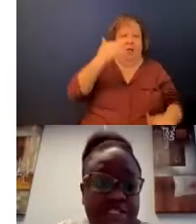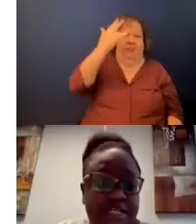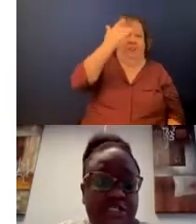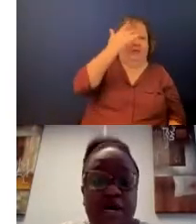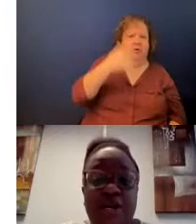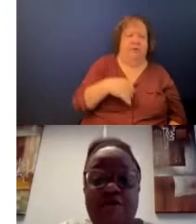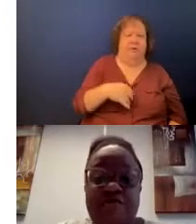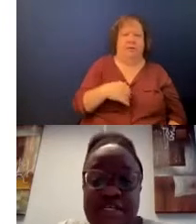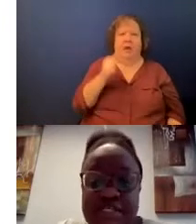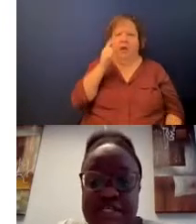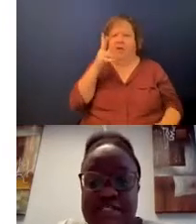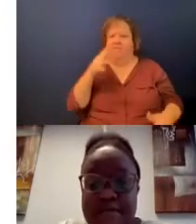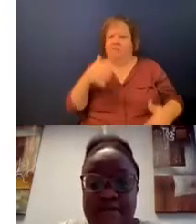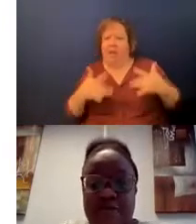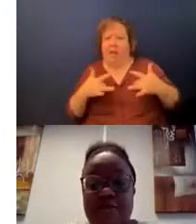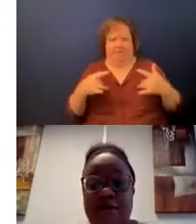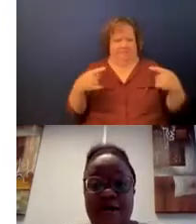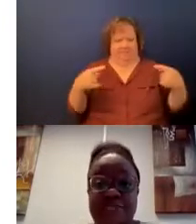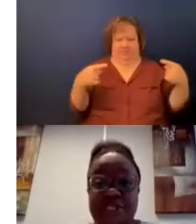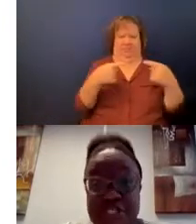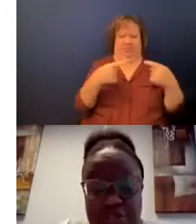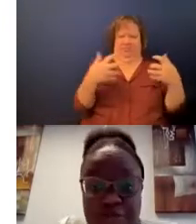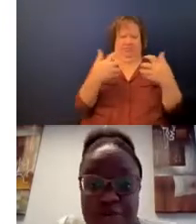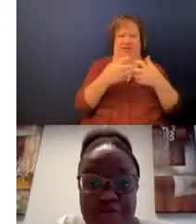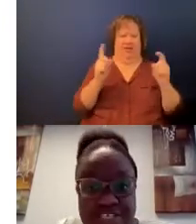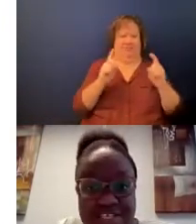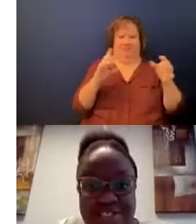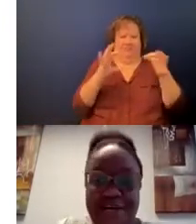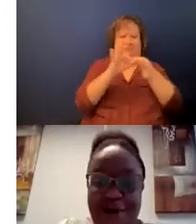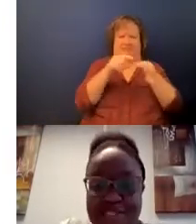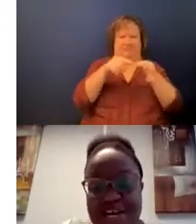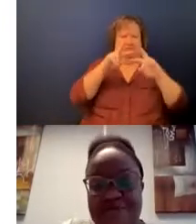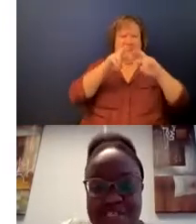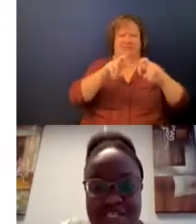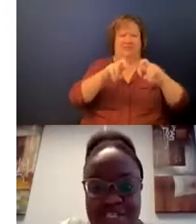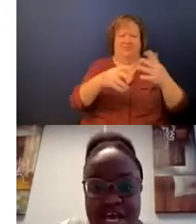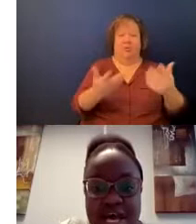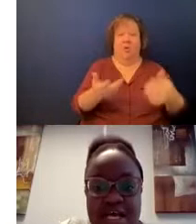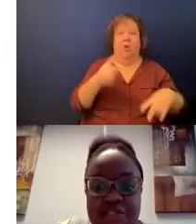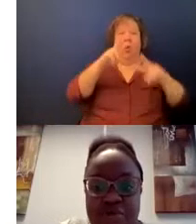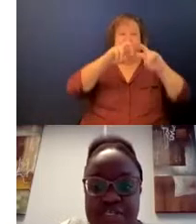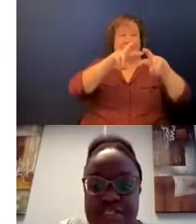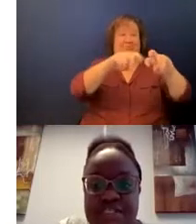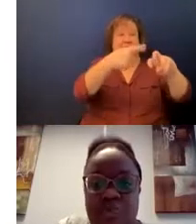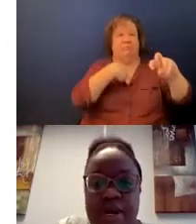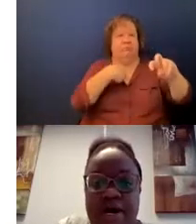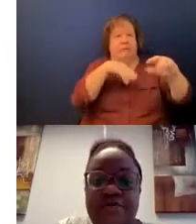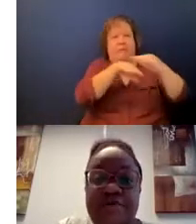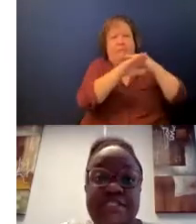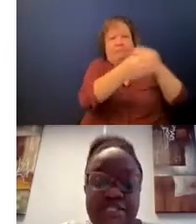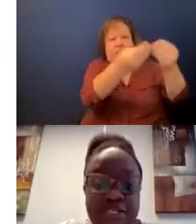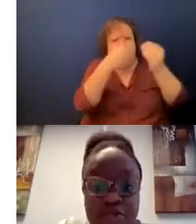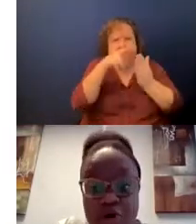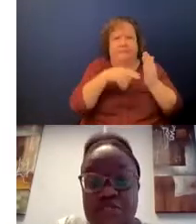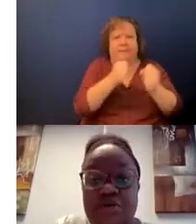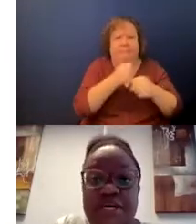of research. So a lot of this is stemming from the traditional view of research, helicopter kind of research. And so this is where